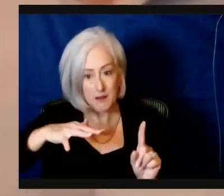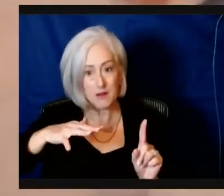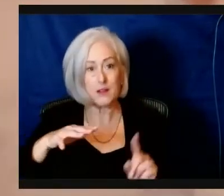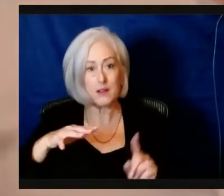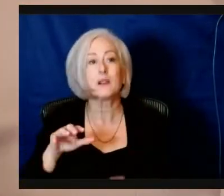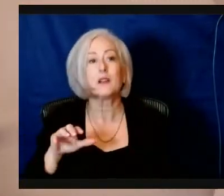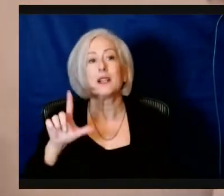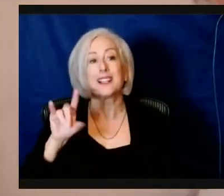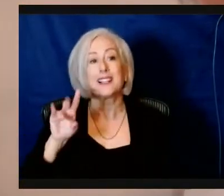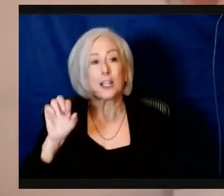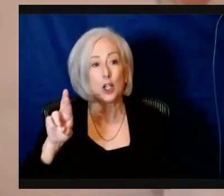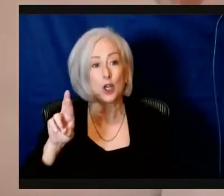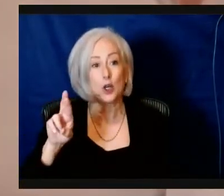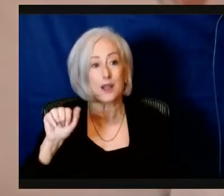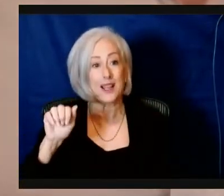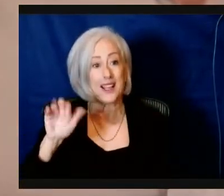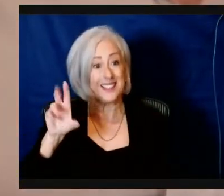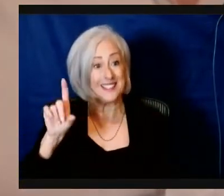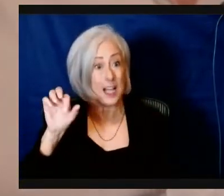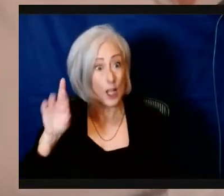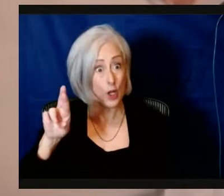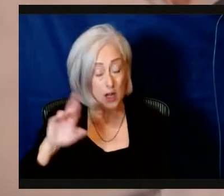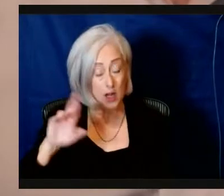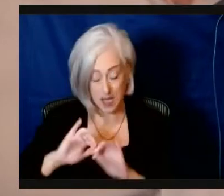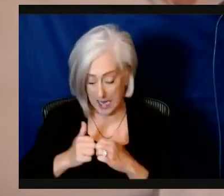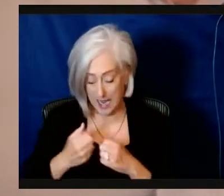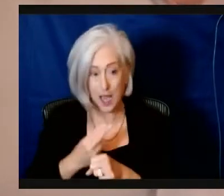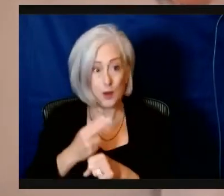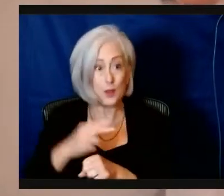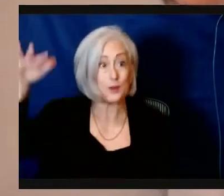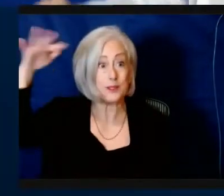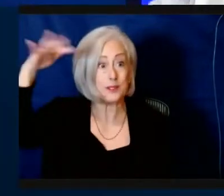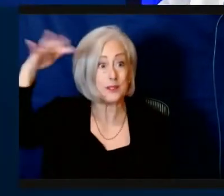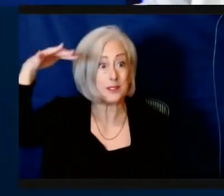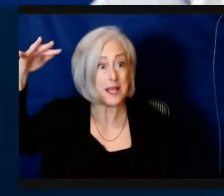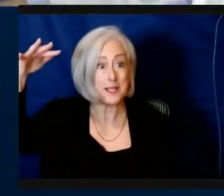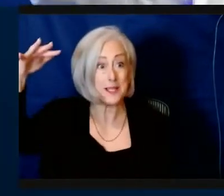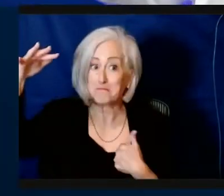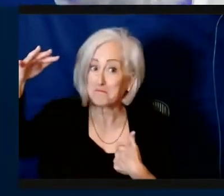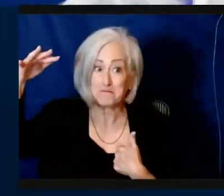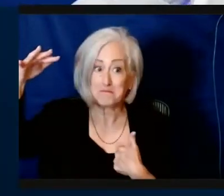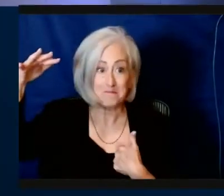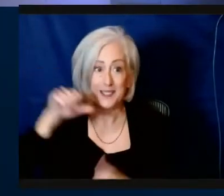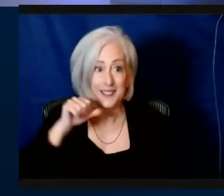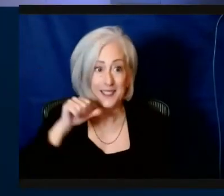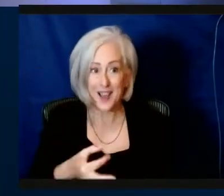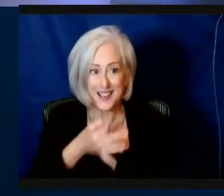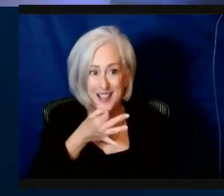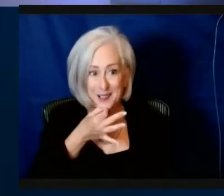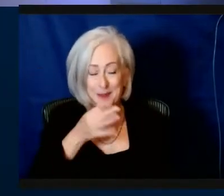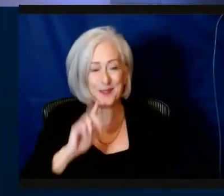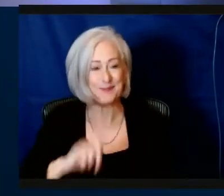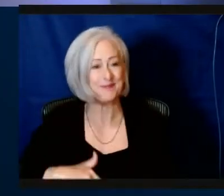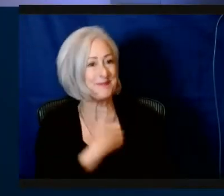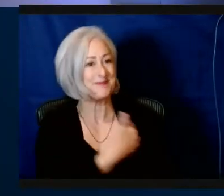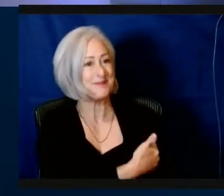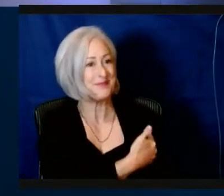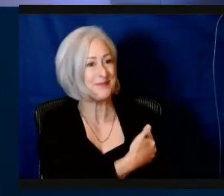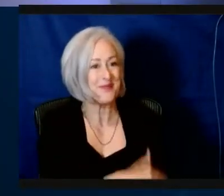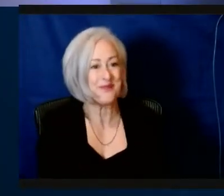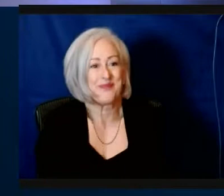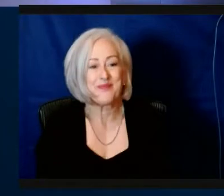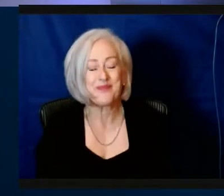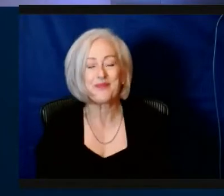space, I'm not. I think we're going to talk about that. Go ahead, Dr. Christian. So linear accelerator that we